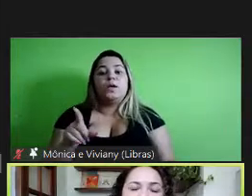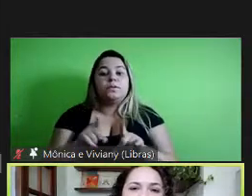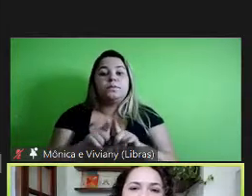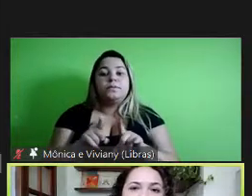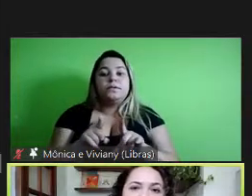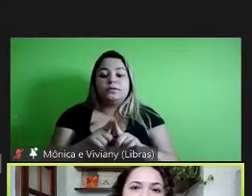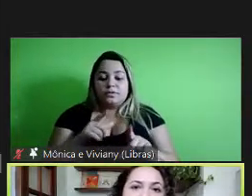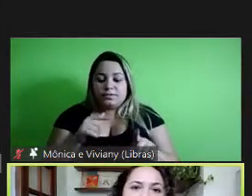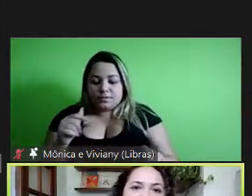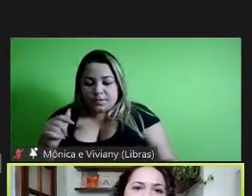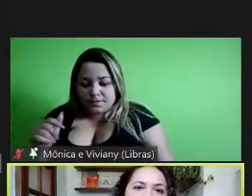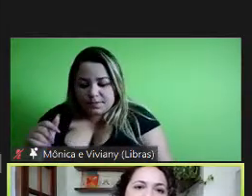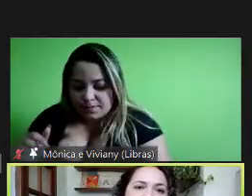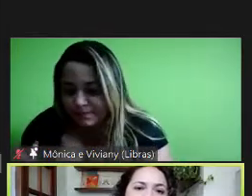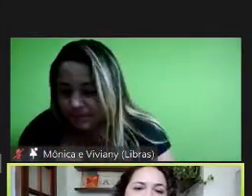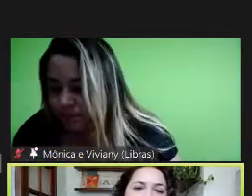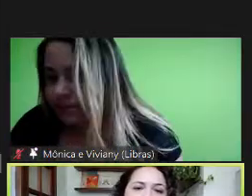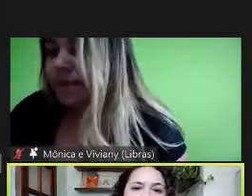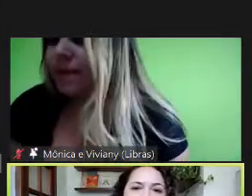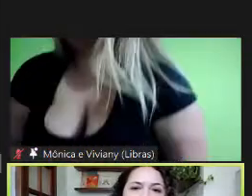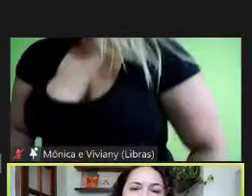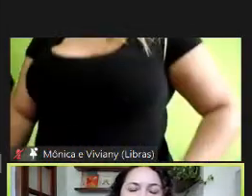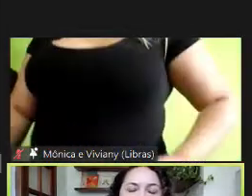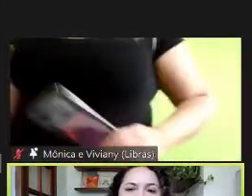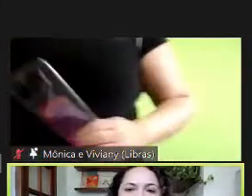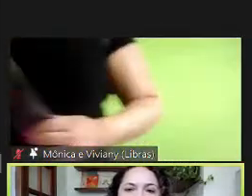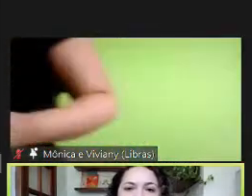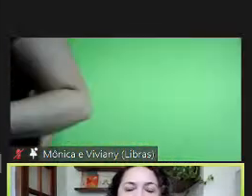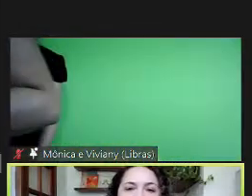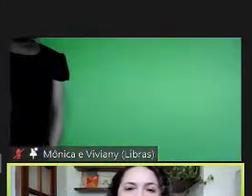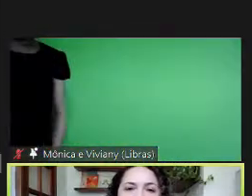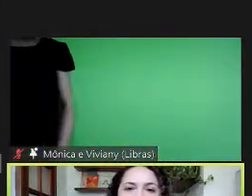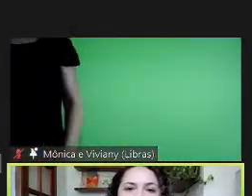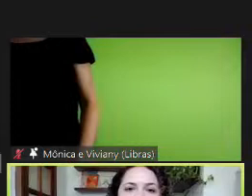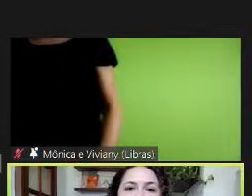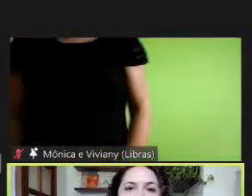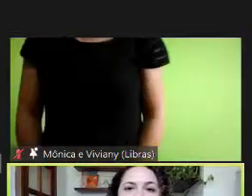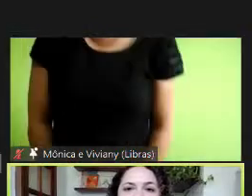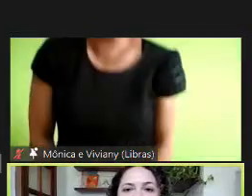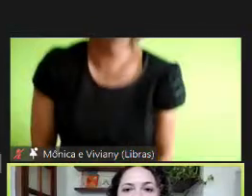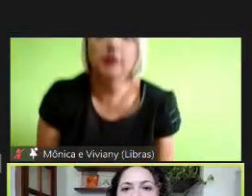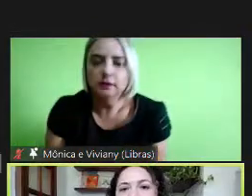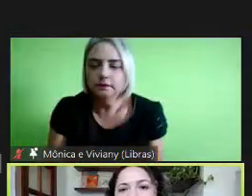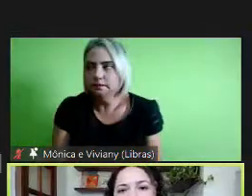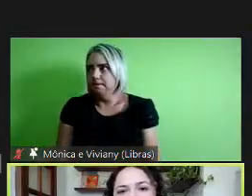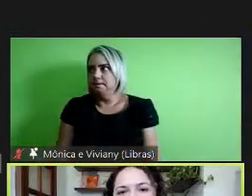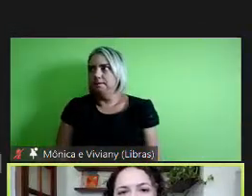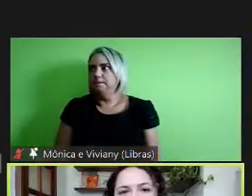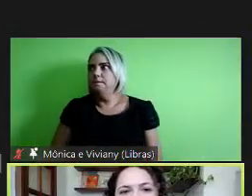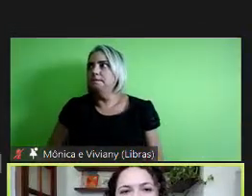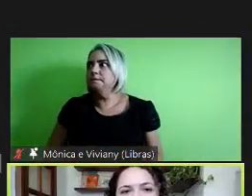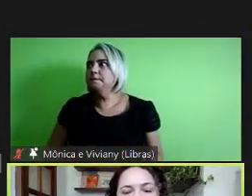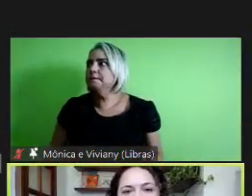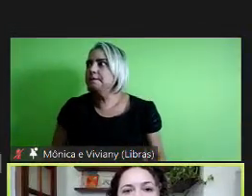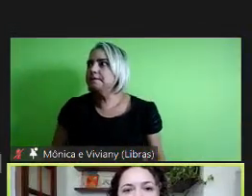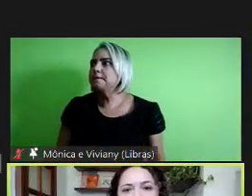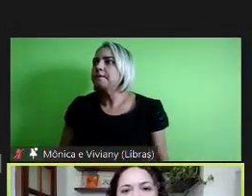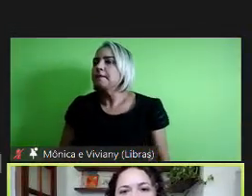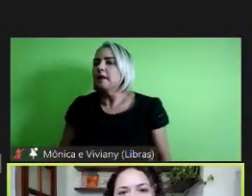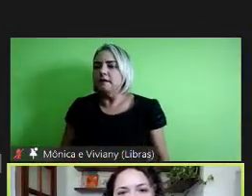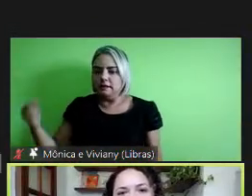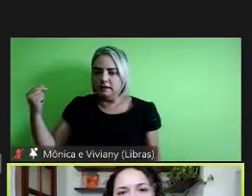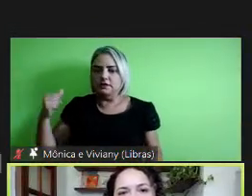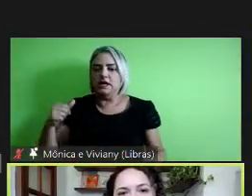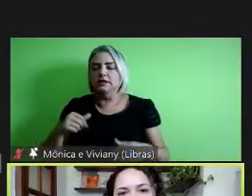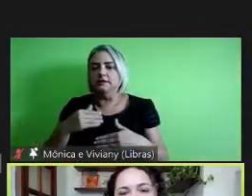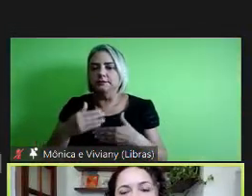consequences from food insecurity, which provoke the bad health conditions and nutrition,